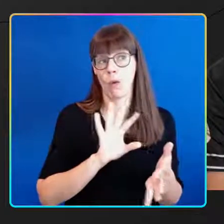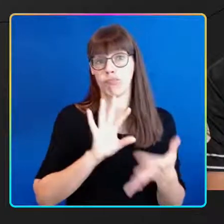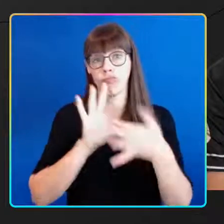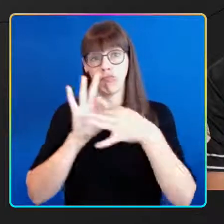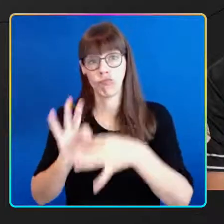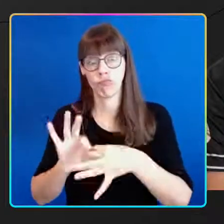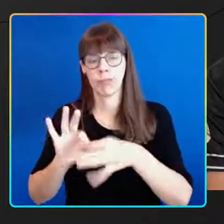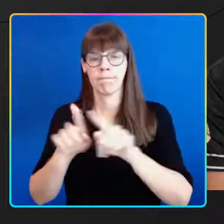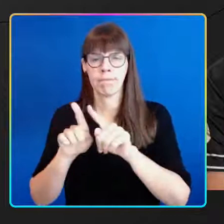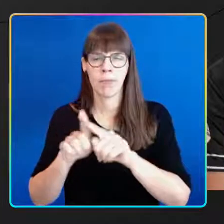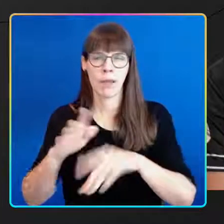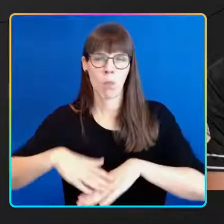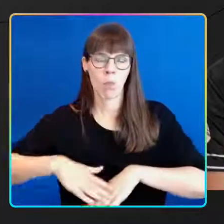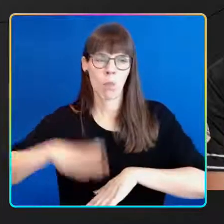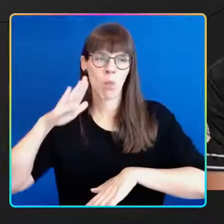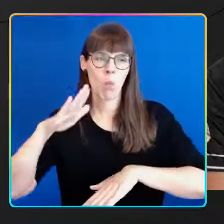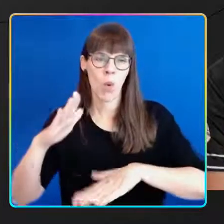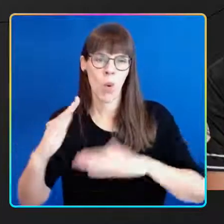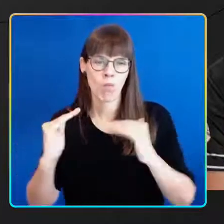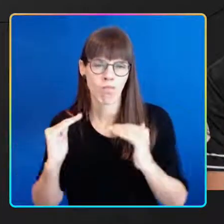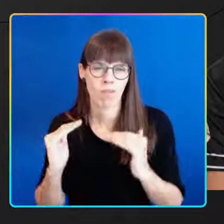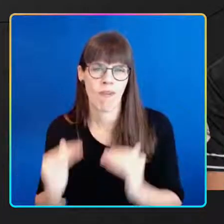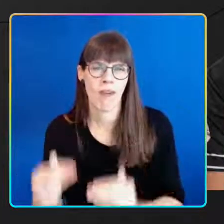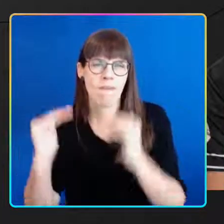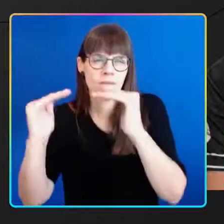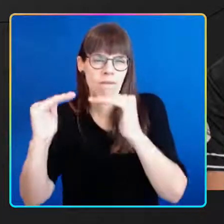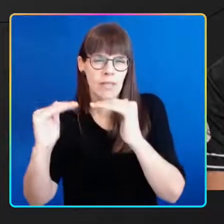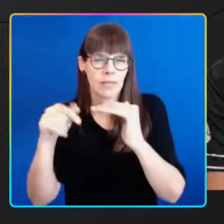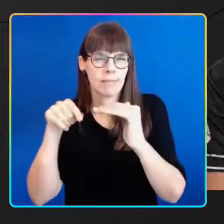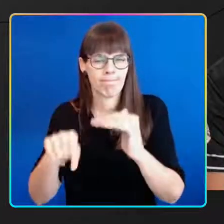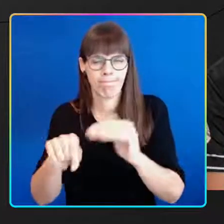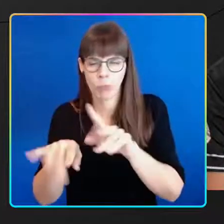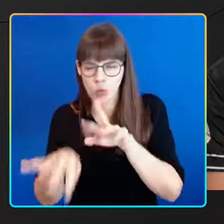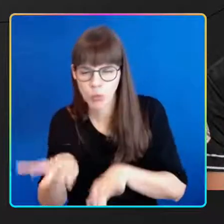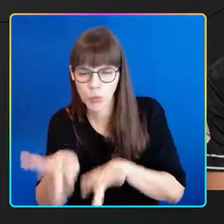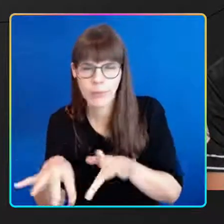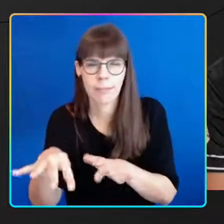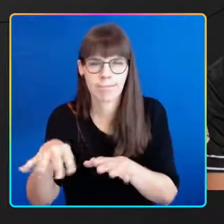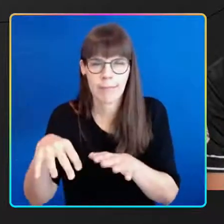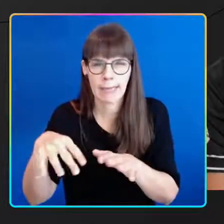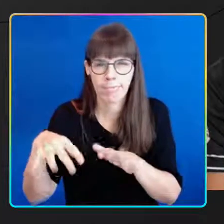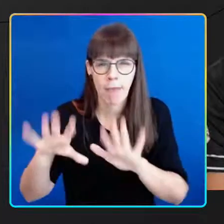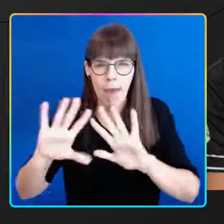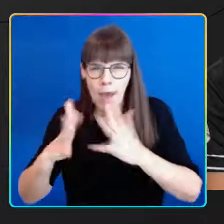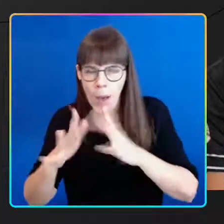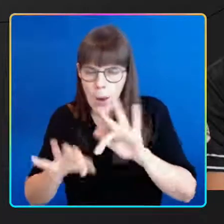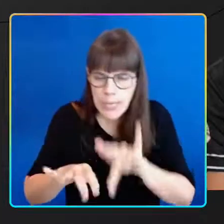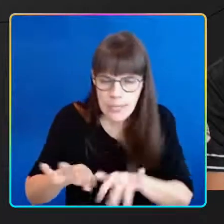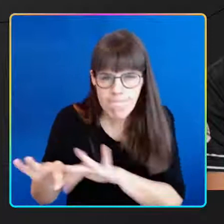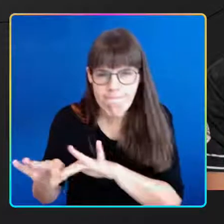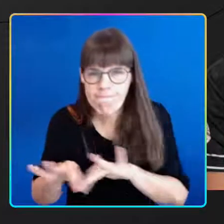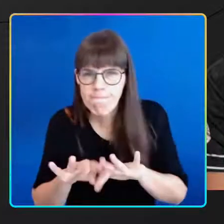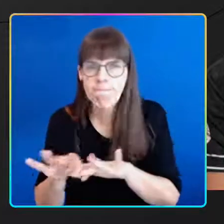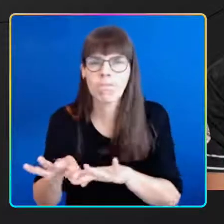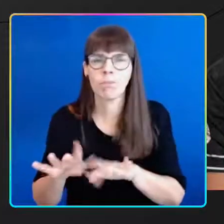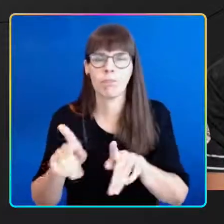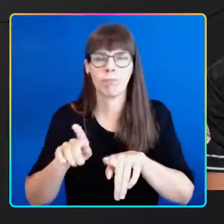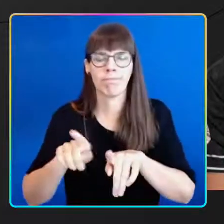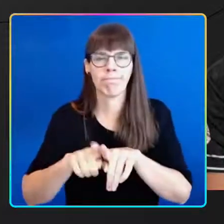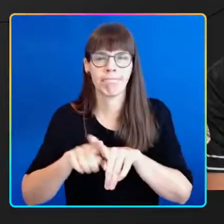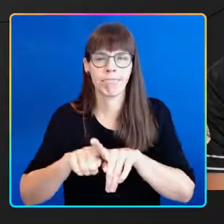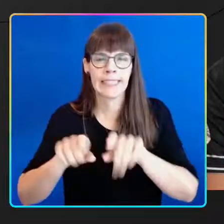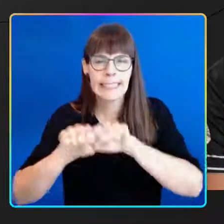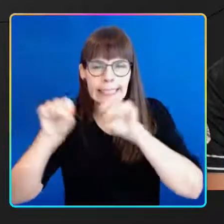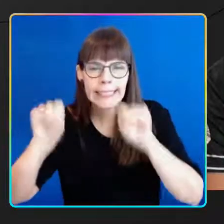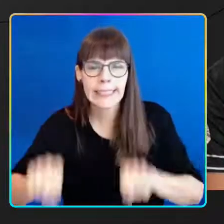advanced computing techniques. So it is like expert systems. It was a branch